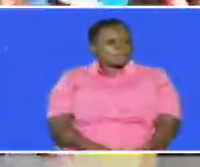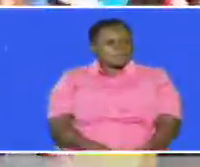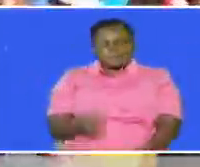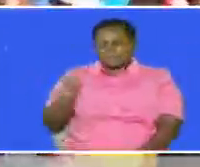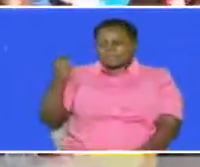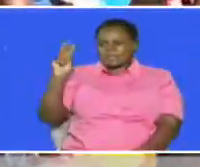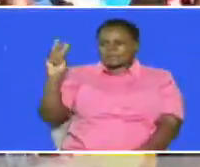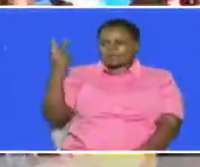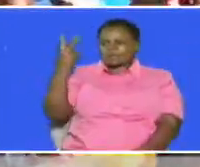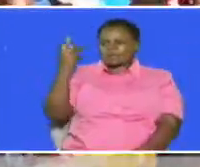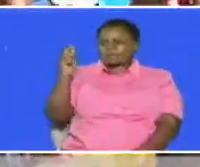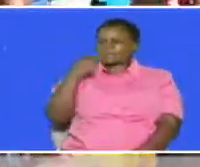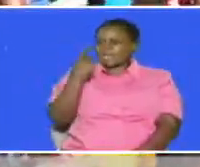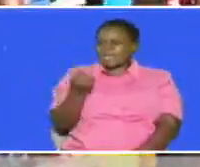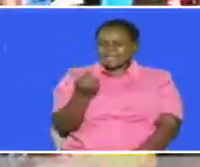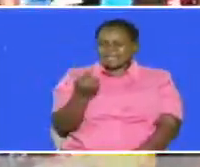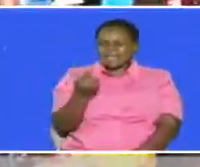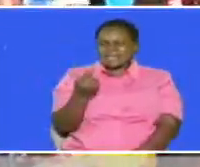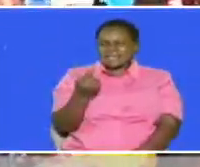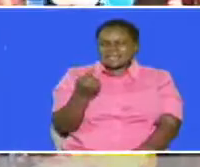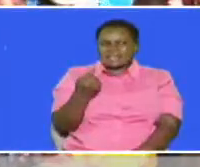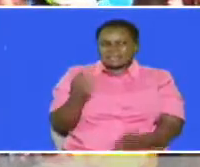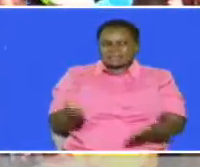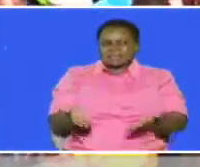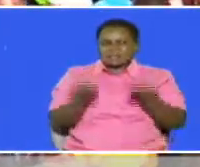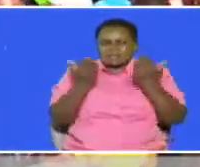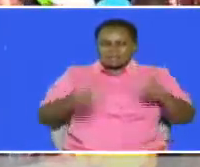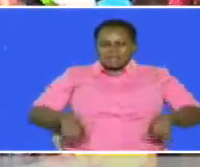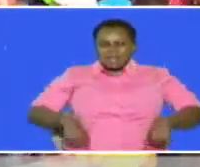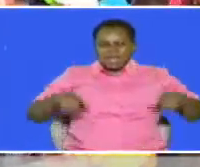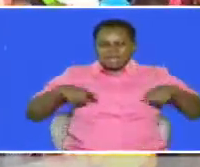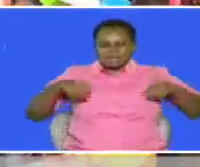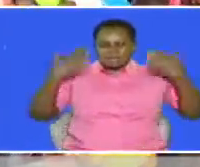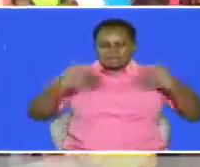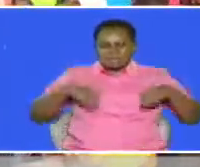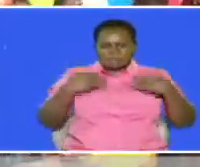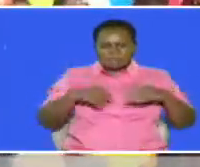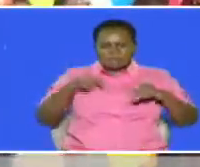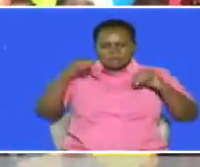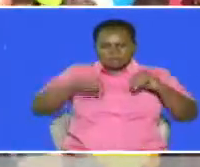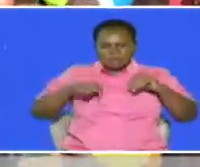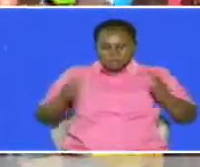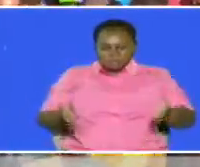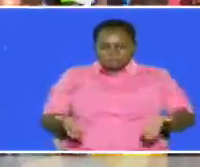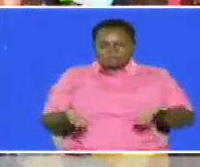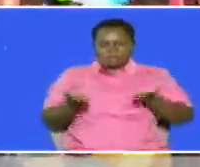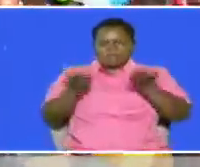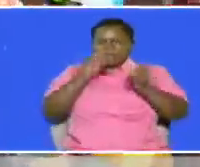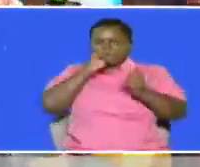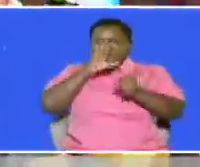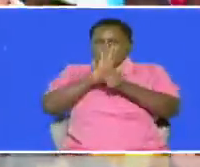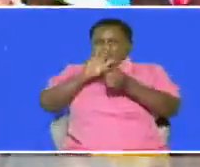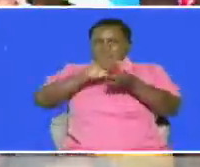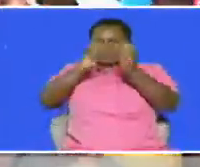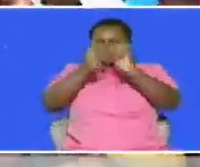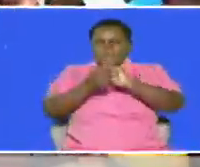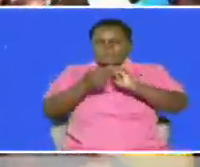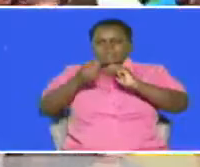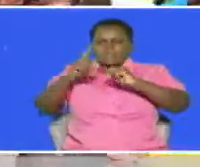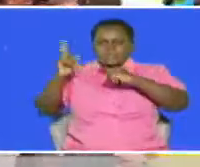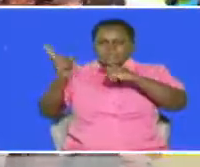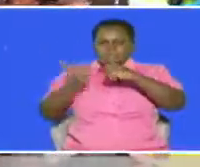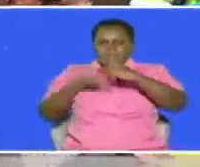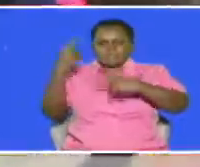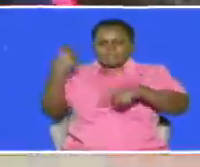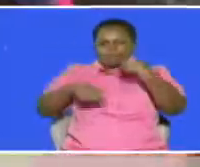Kenya Kwanza also reiterated their plans to improve the livelihoods of the people at the bottom of the pyramid, promising to change the system in which